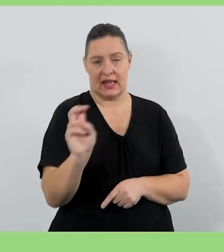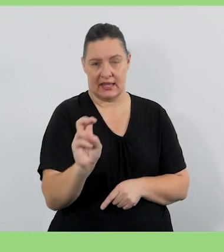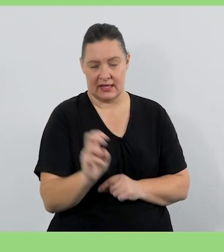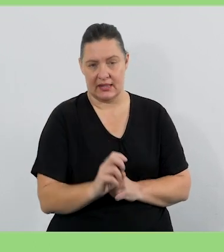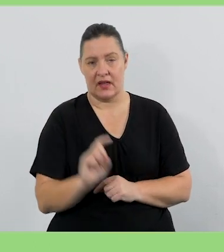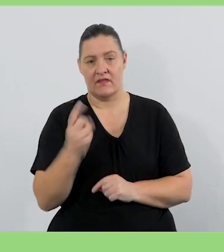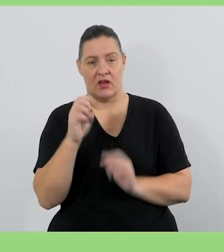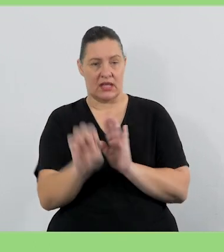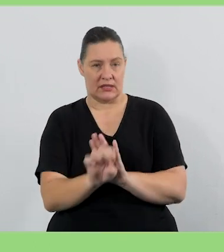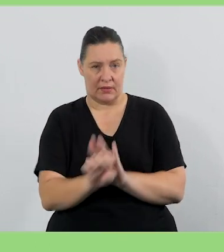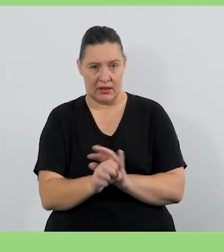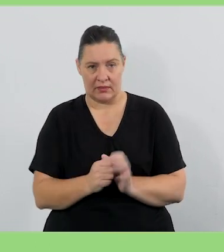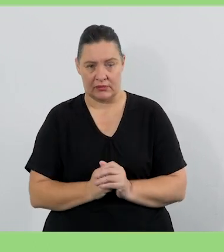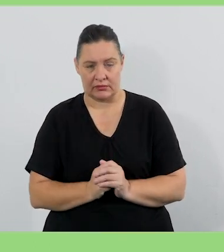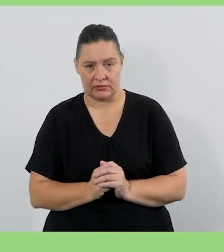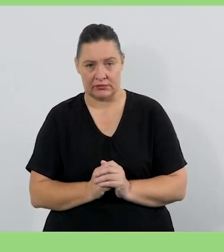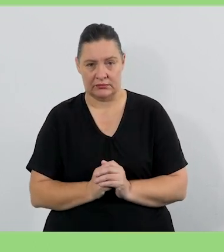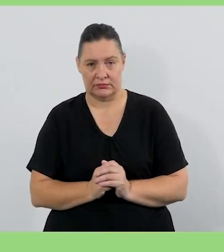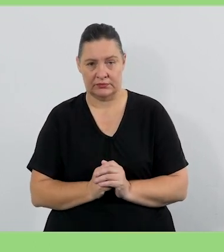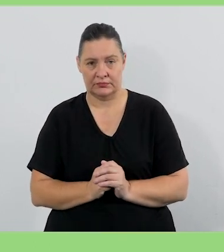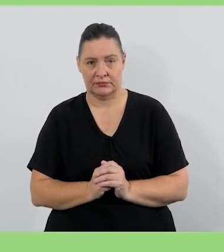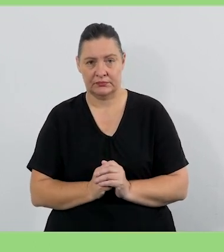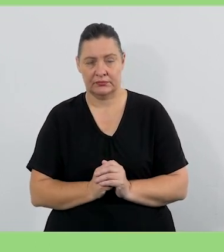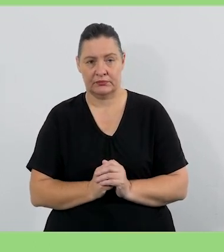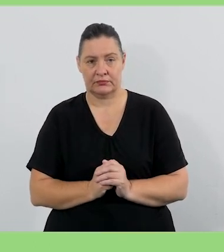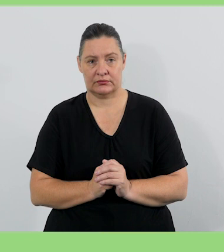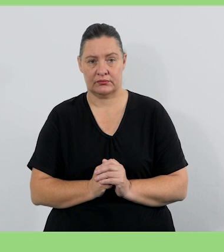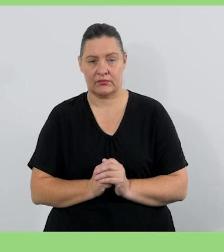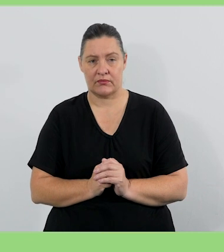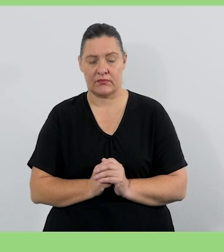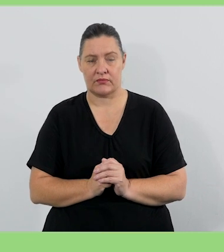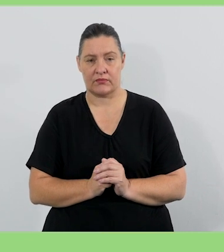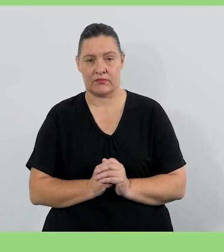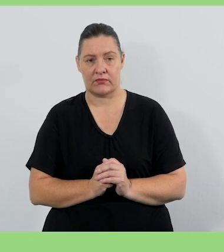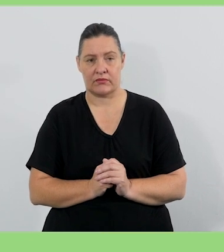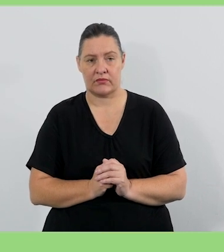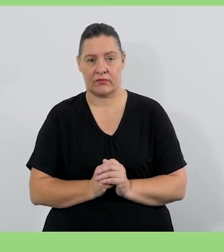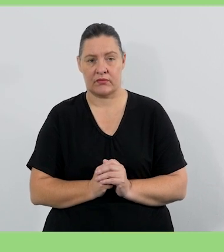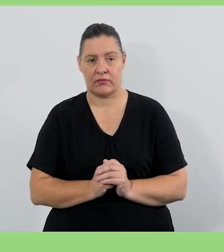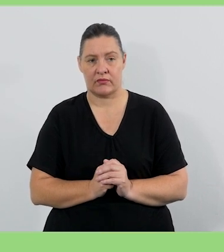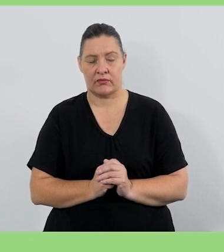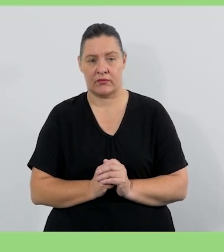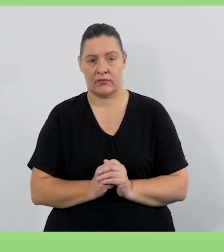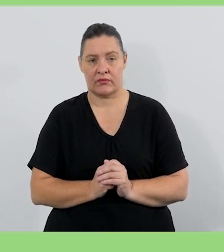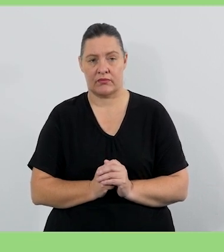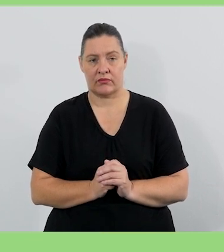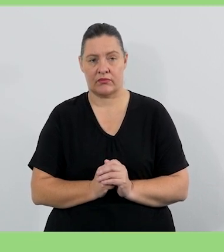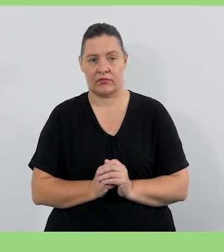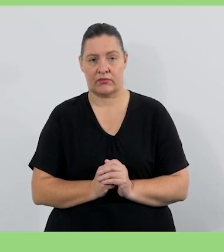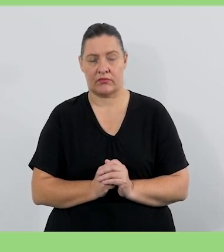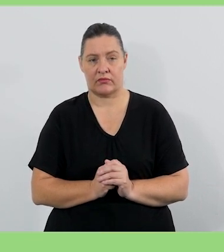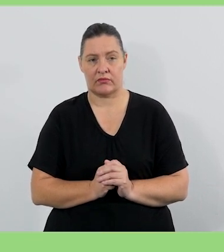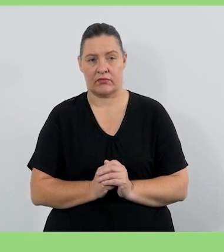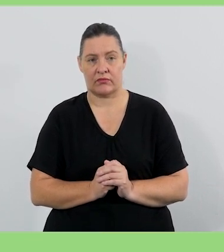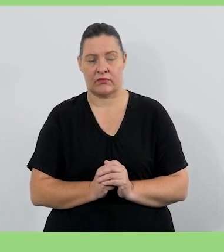first example, or the first organism that is eaten by the snake. So that is the bird.